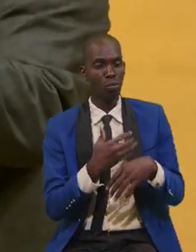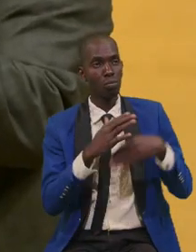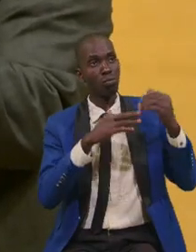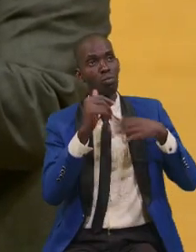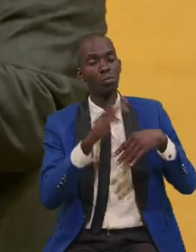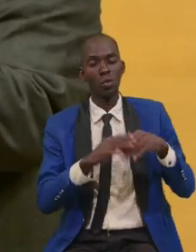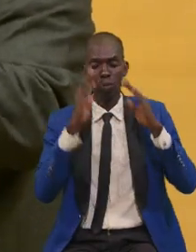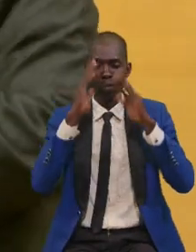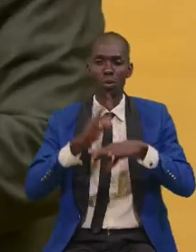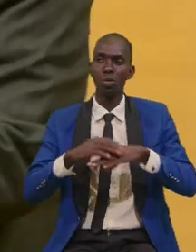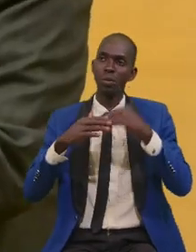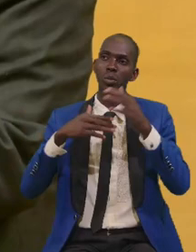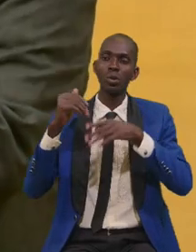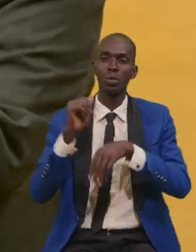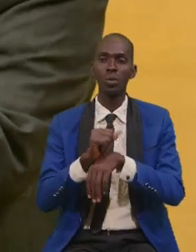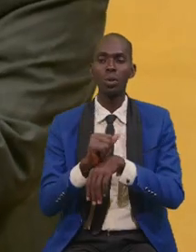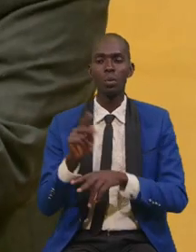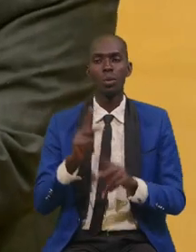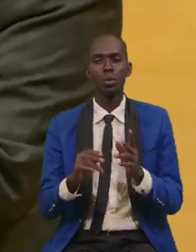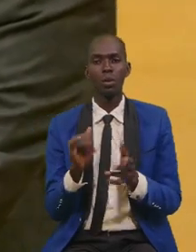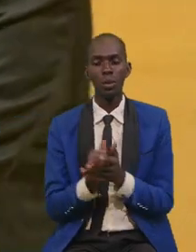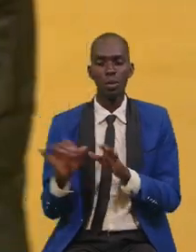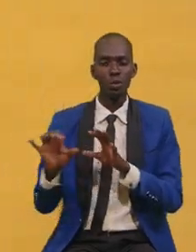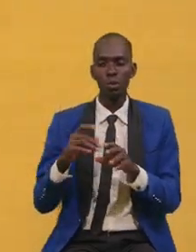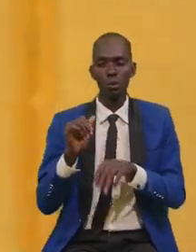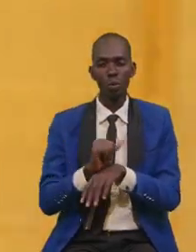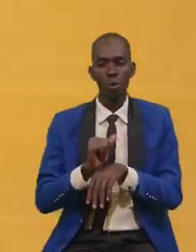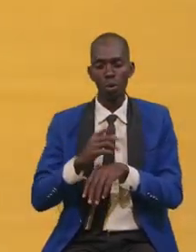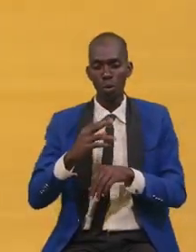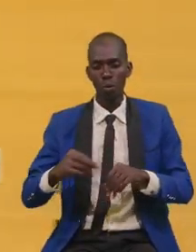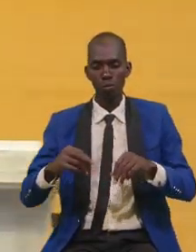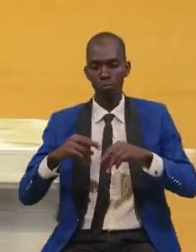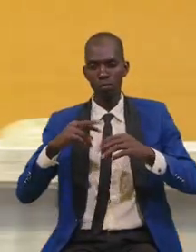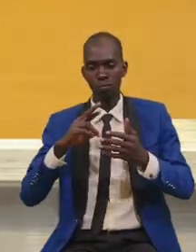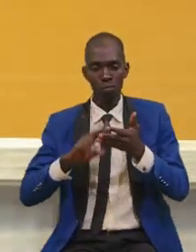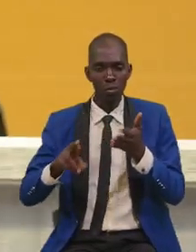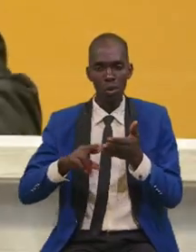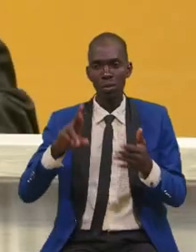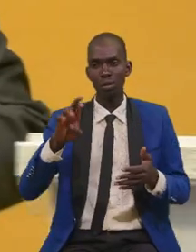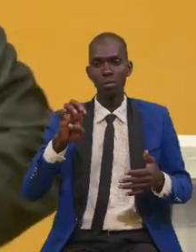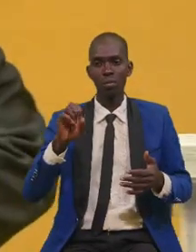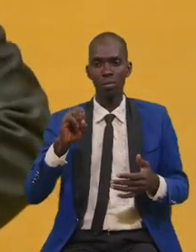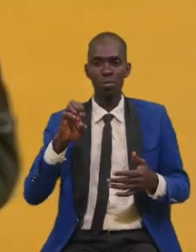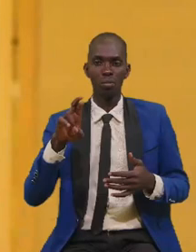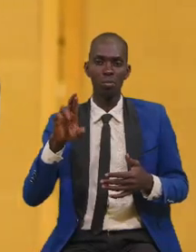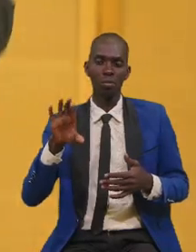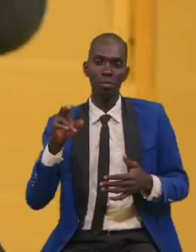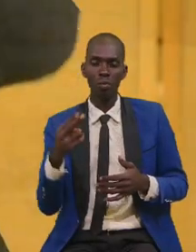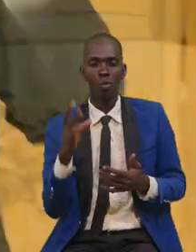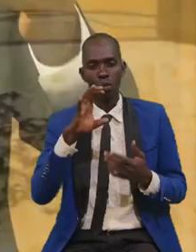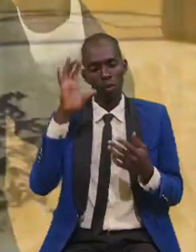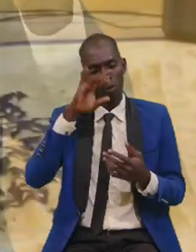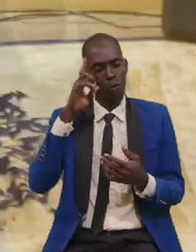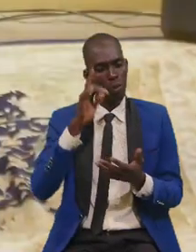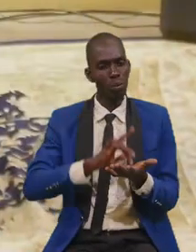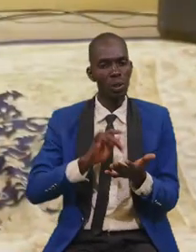are doing research and they want to find, the vaccine that will work for this, work for that, their mind,